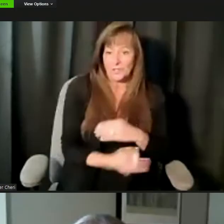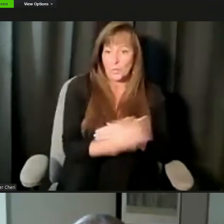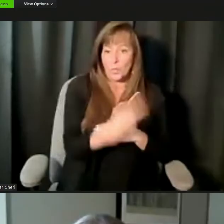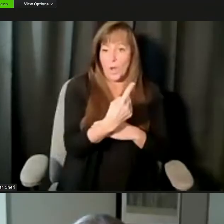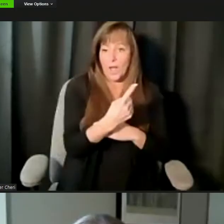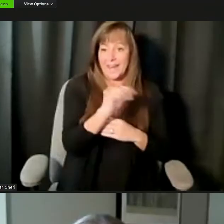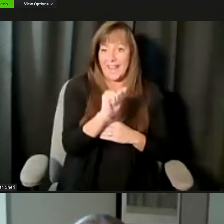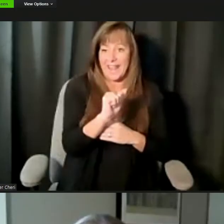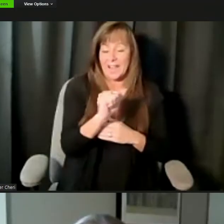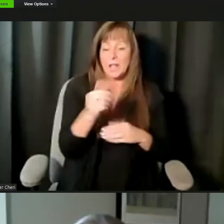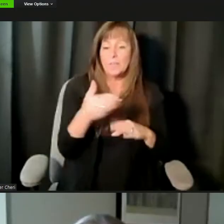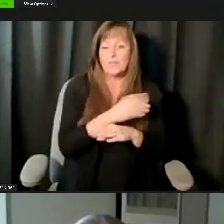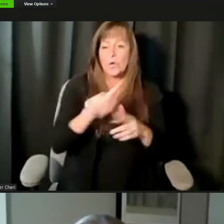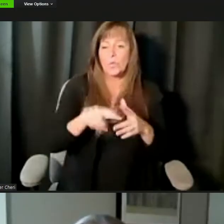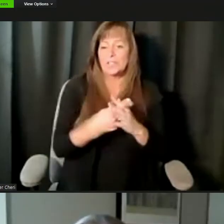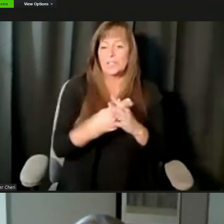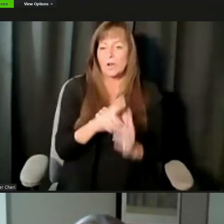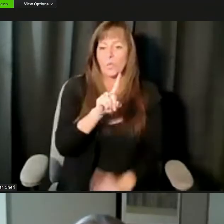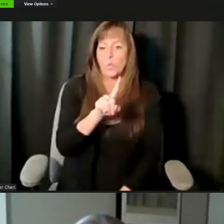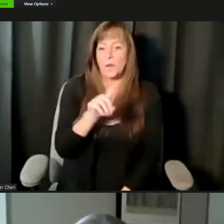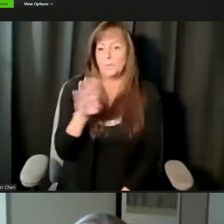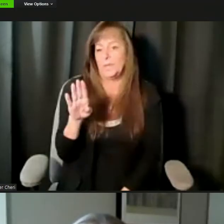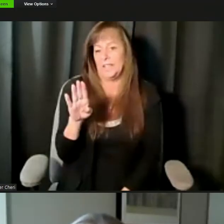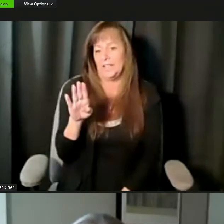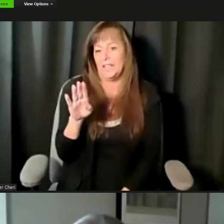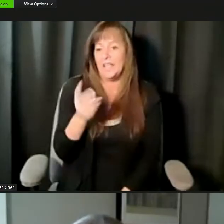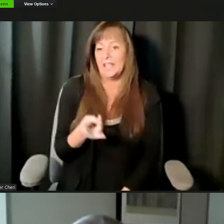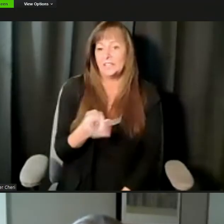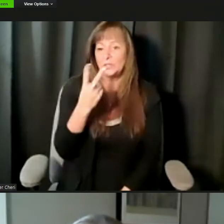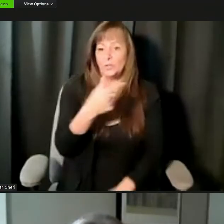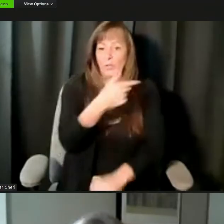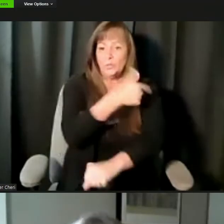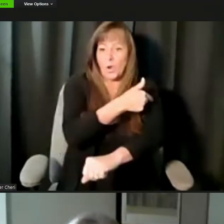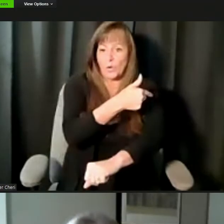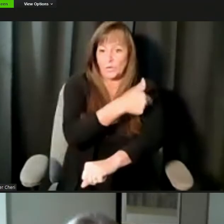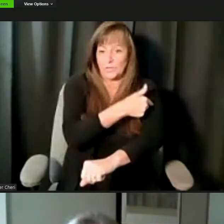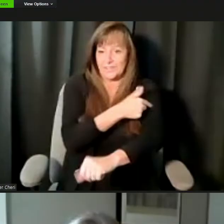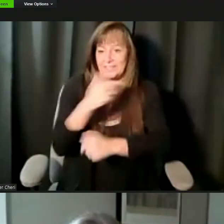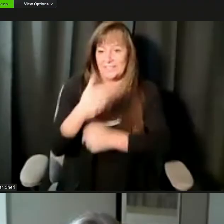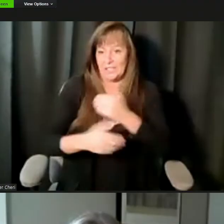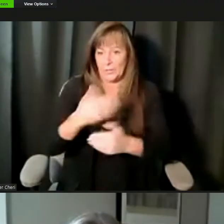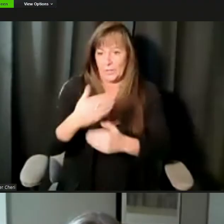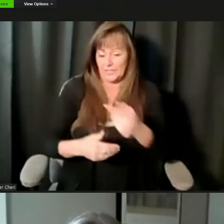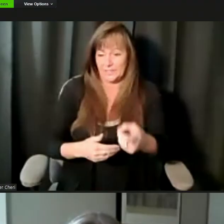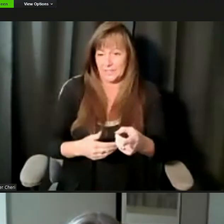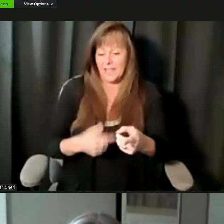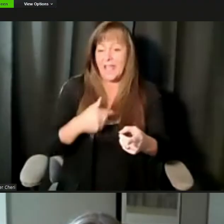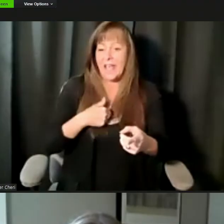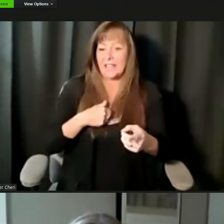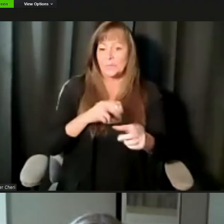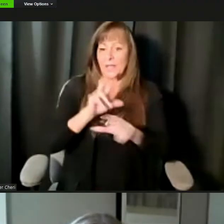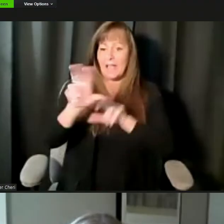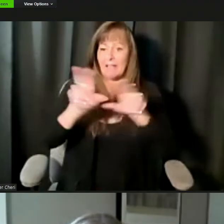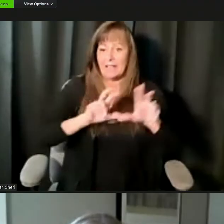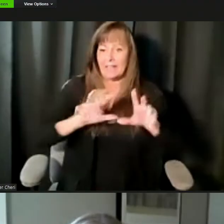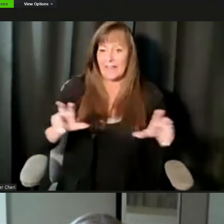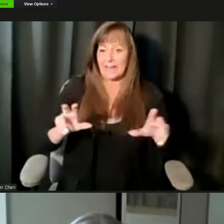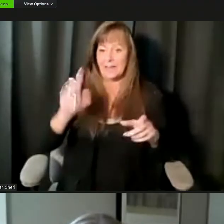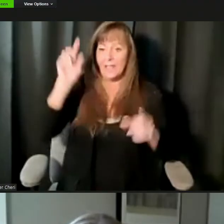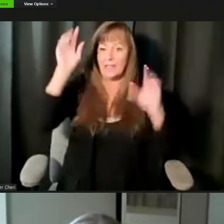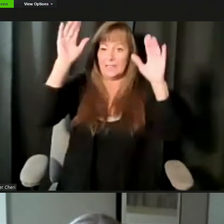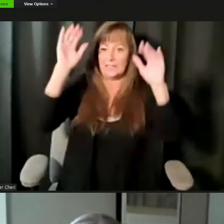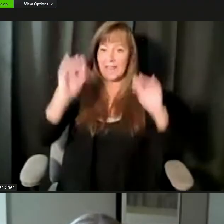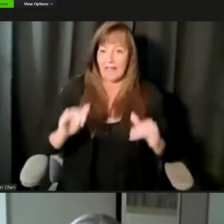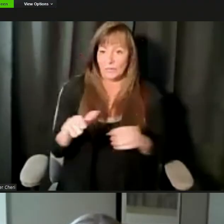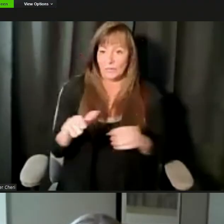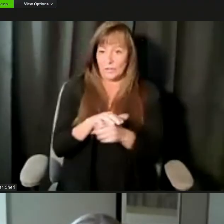move on to 1B. It's a 2-dose series. And, as we allocate vaccine down to the local level, we really